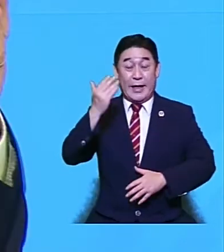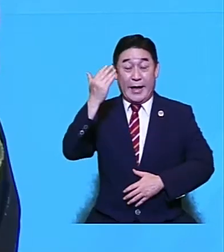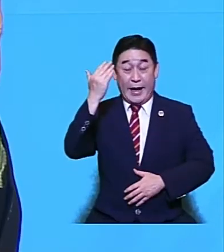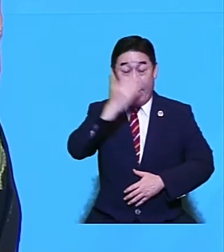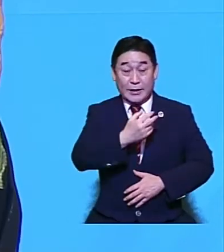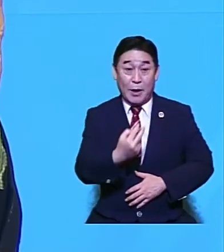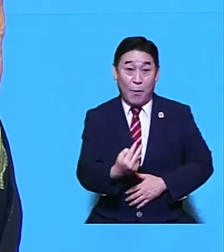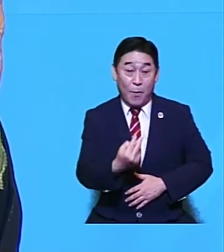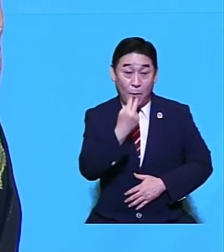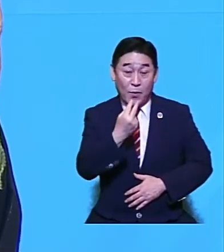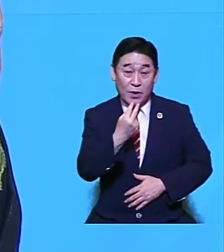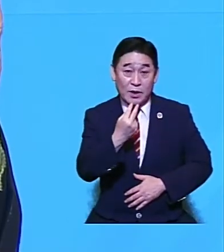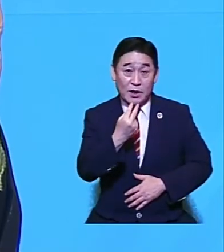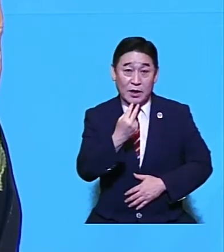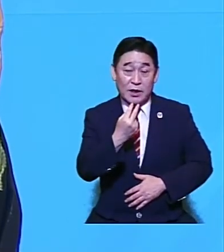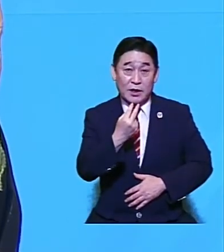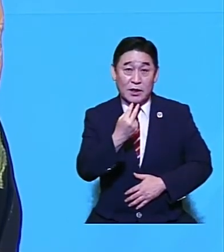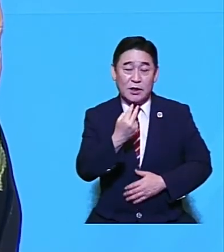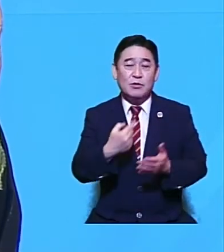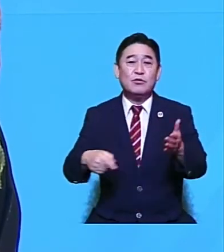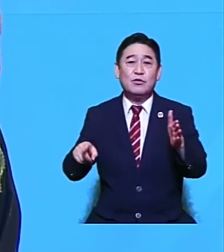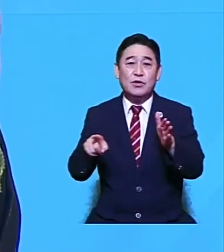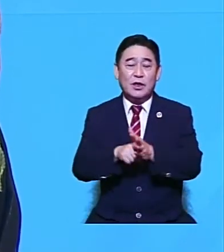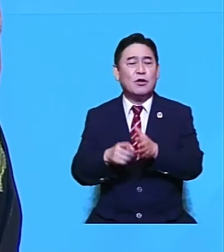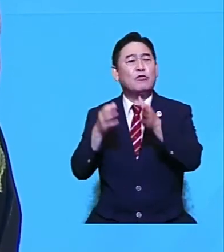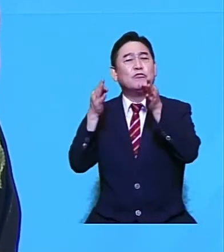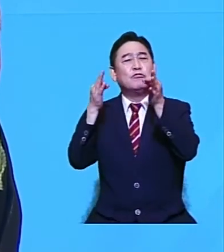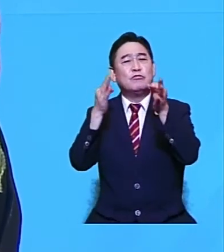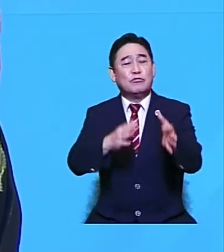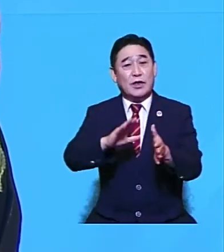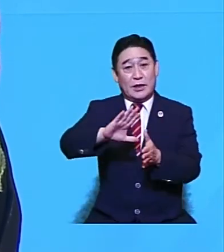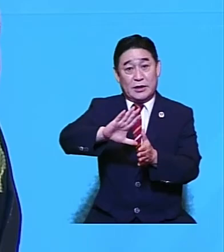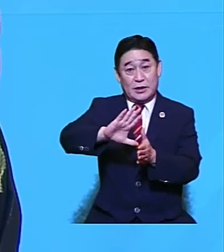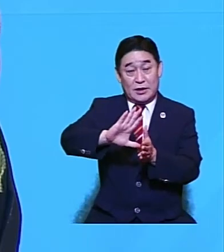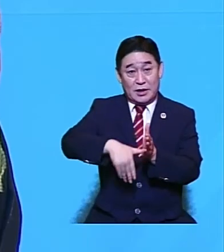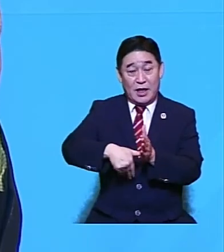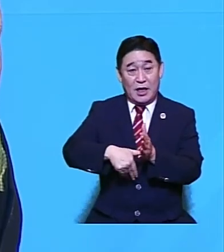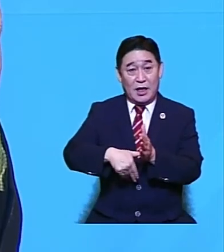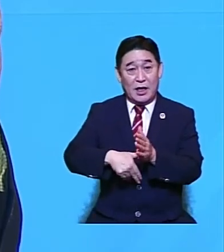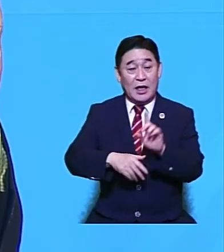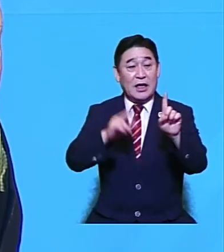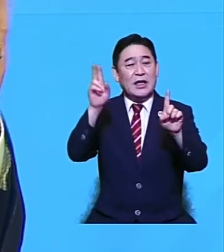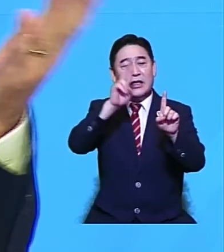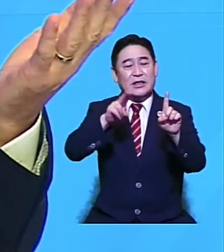every dollar reduces health costs by $8.